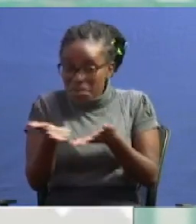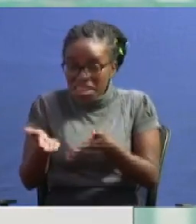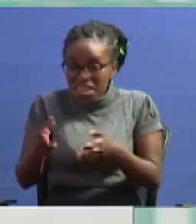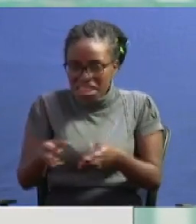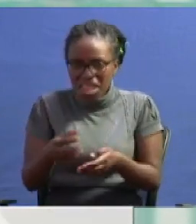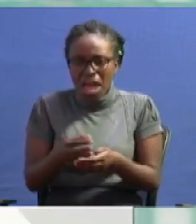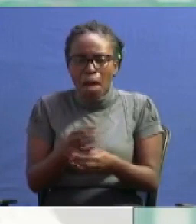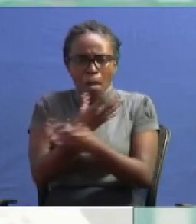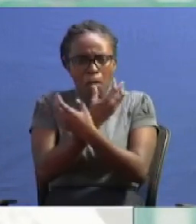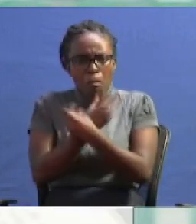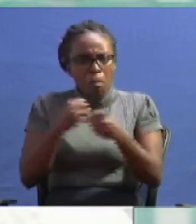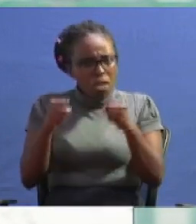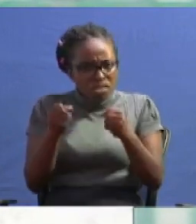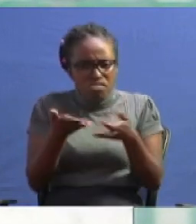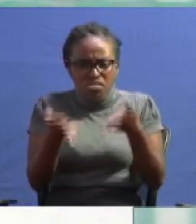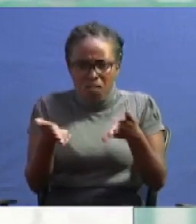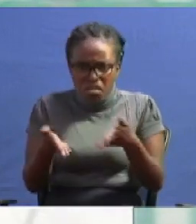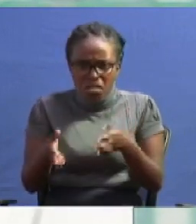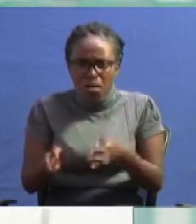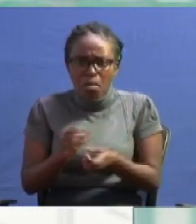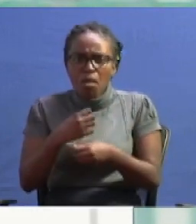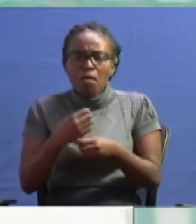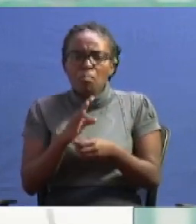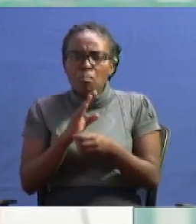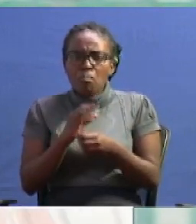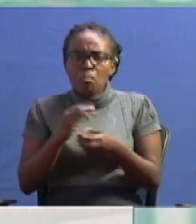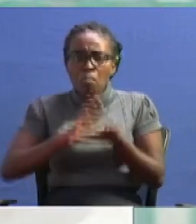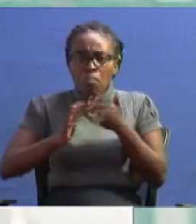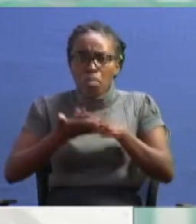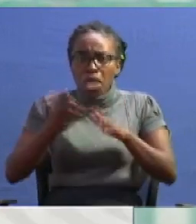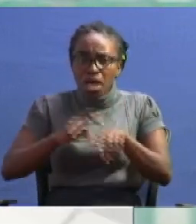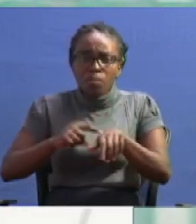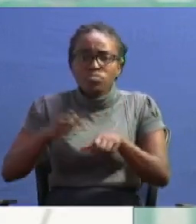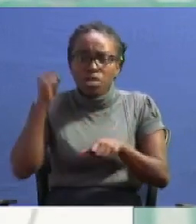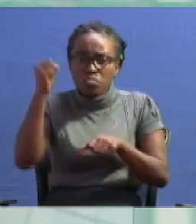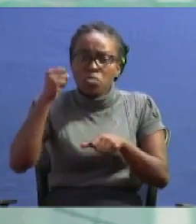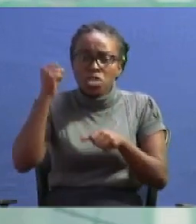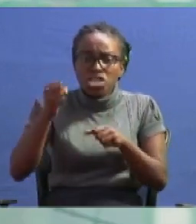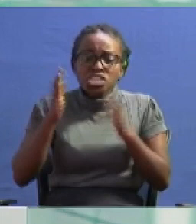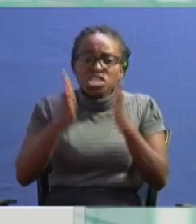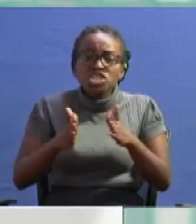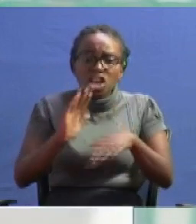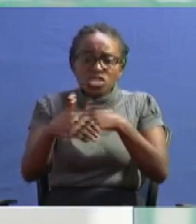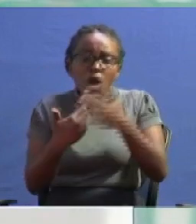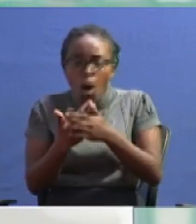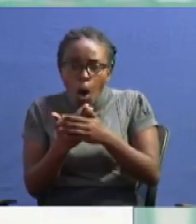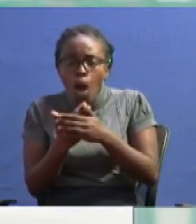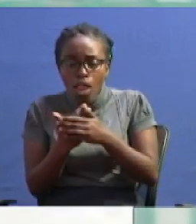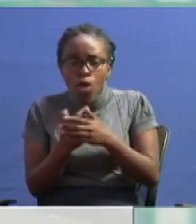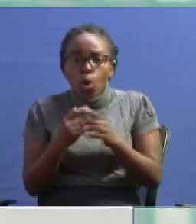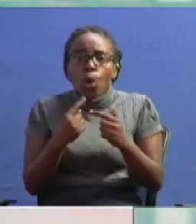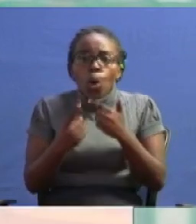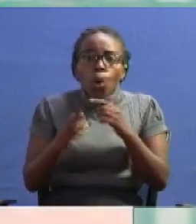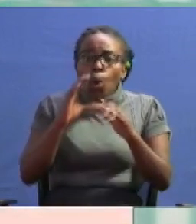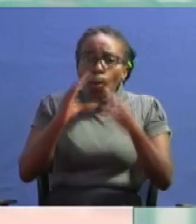tell me? He knows more about the ground than you know, because most of the times these politicians just go to parliament to debate on issues they don't even understand.